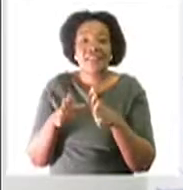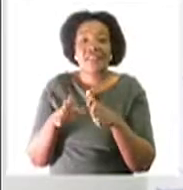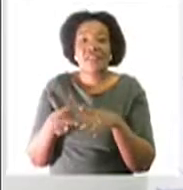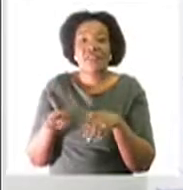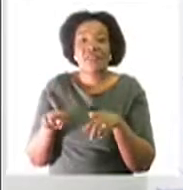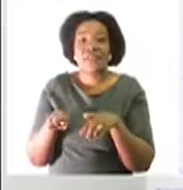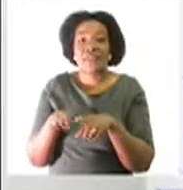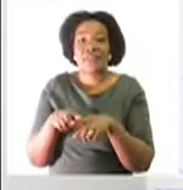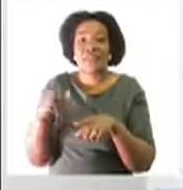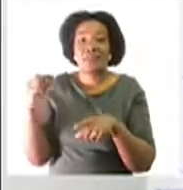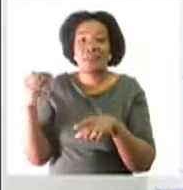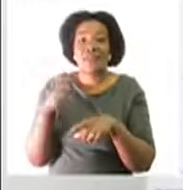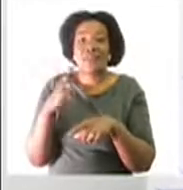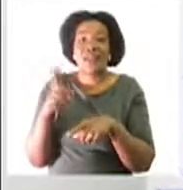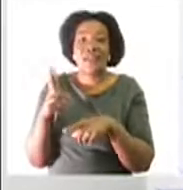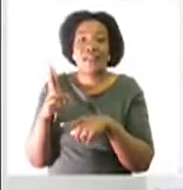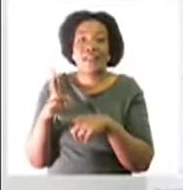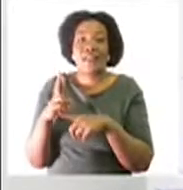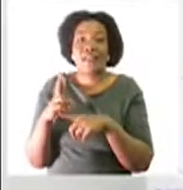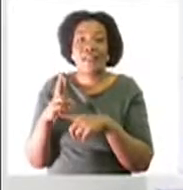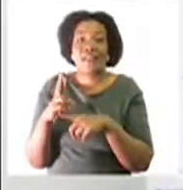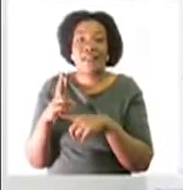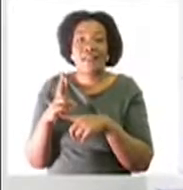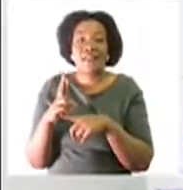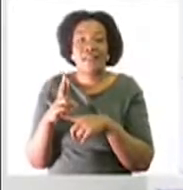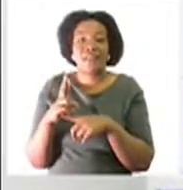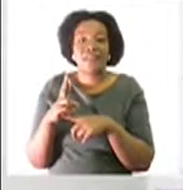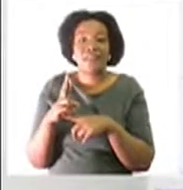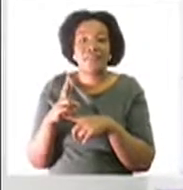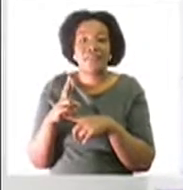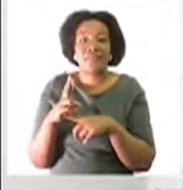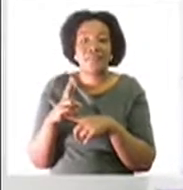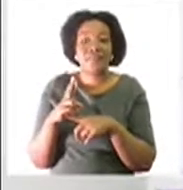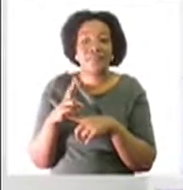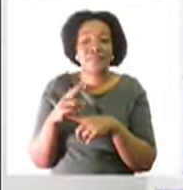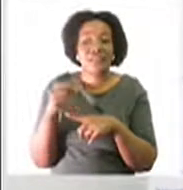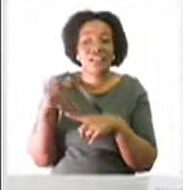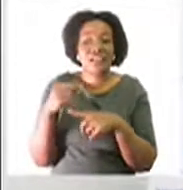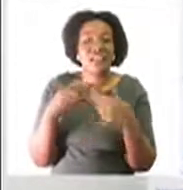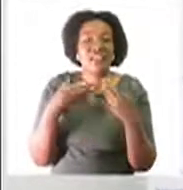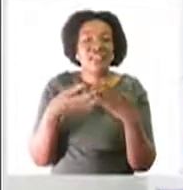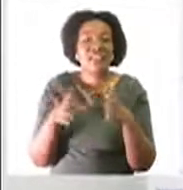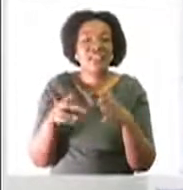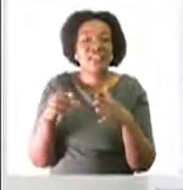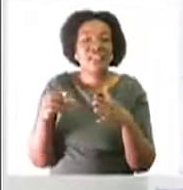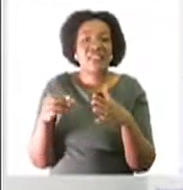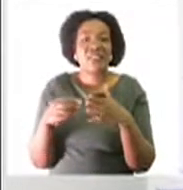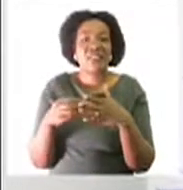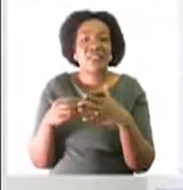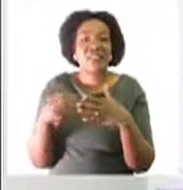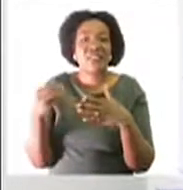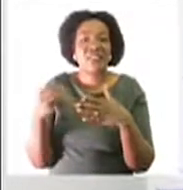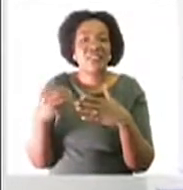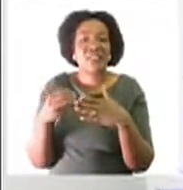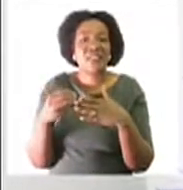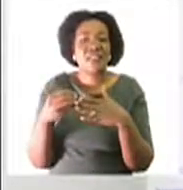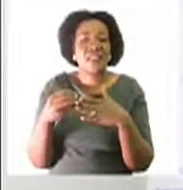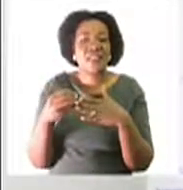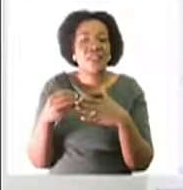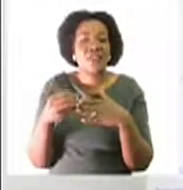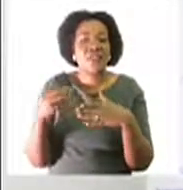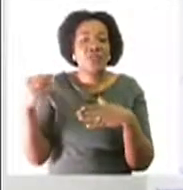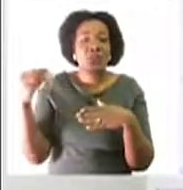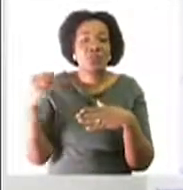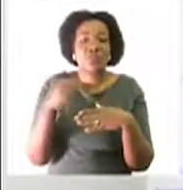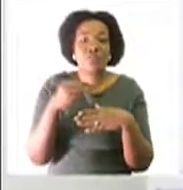the sound, the gr sound. Can you give me a word that starts with a gr sound?